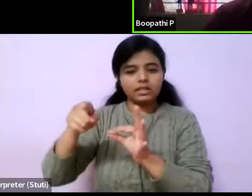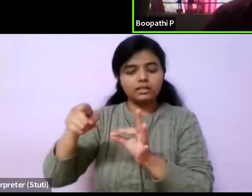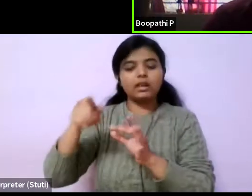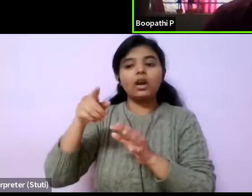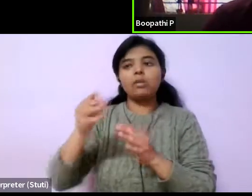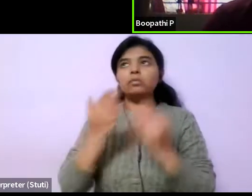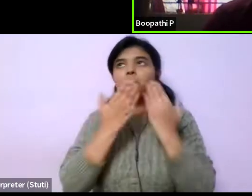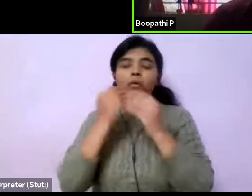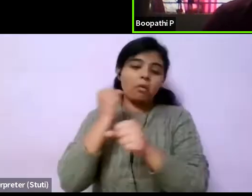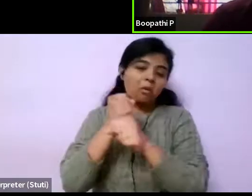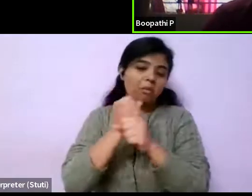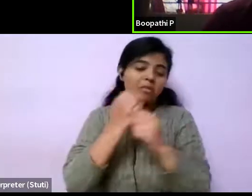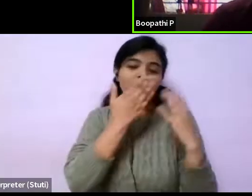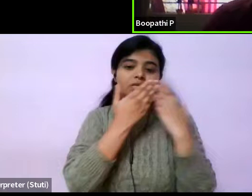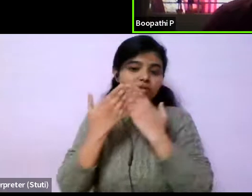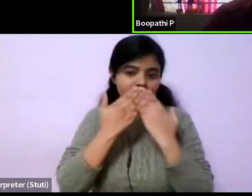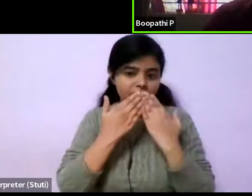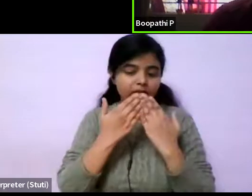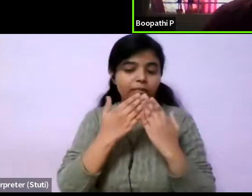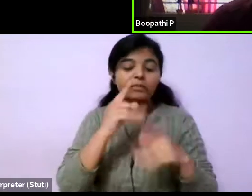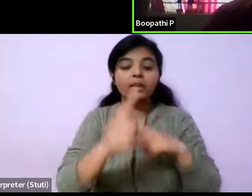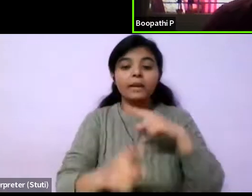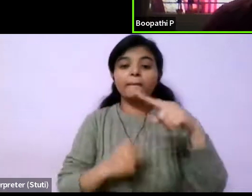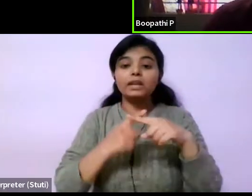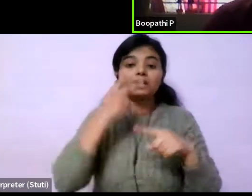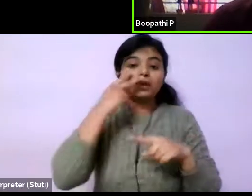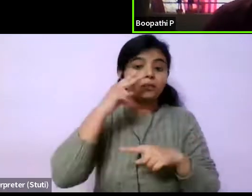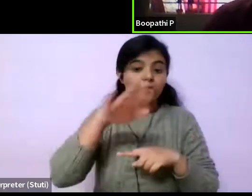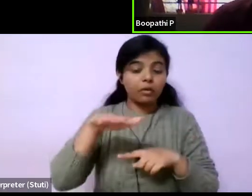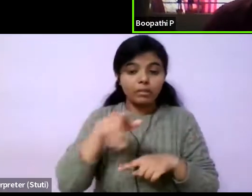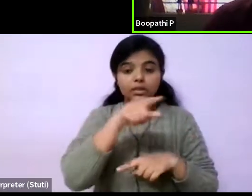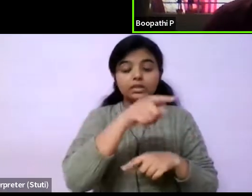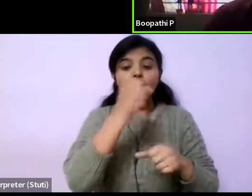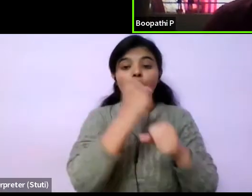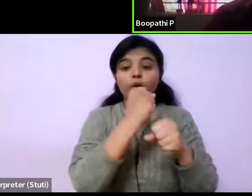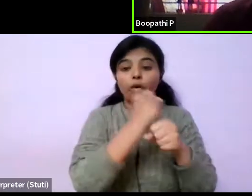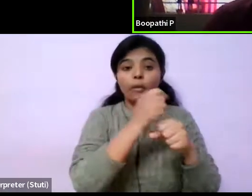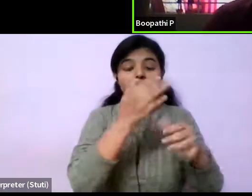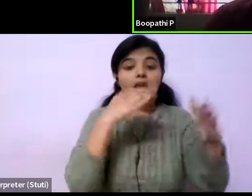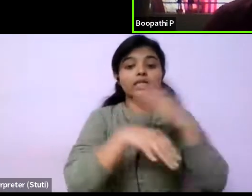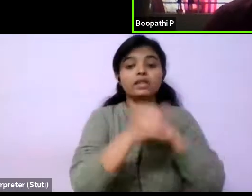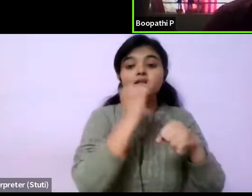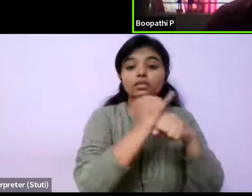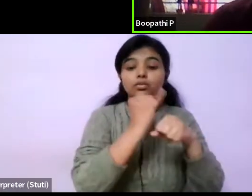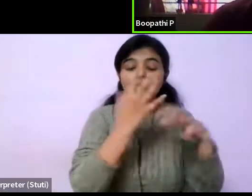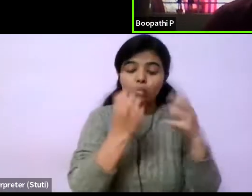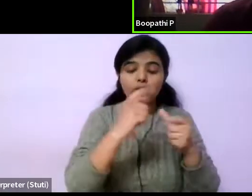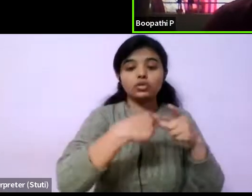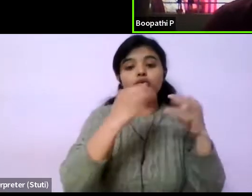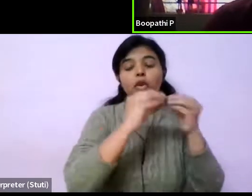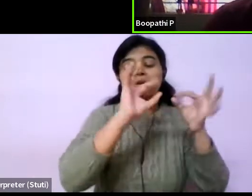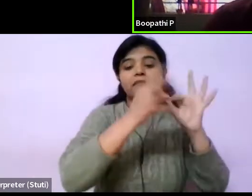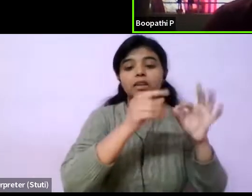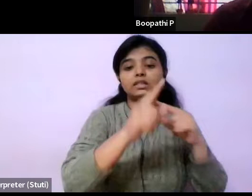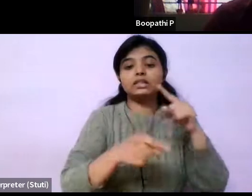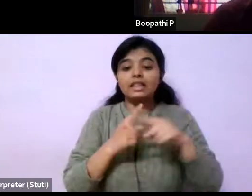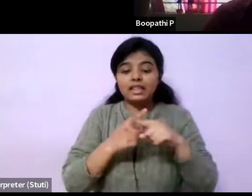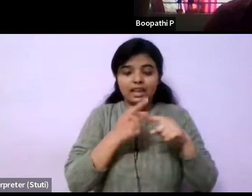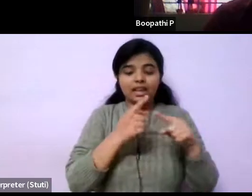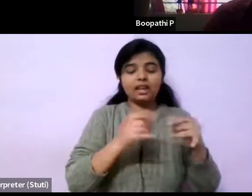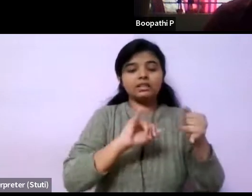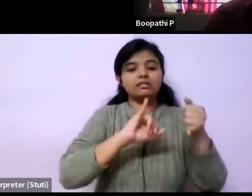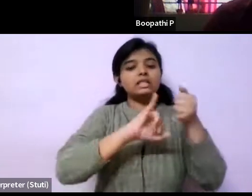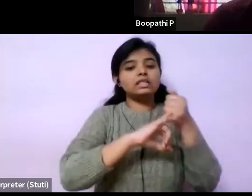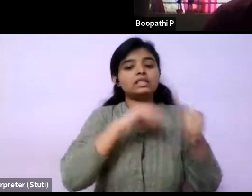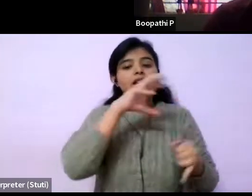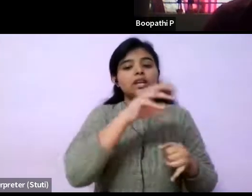schools. Second is the reservation for visually impaired in government aided institutions, and third is in the state universities.